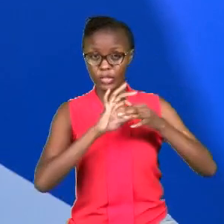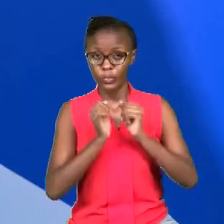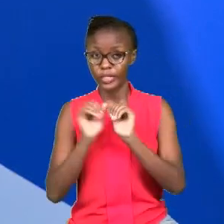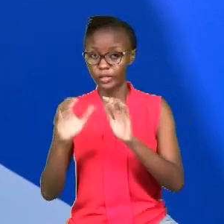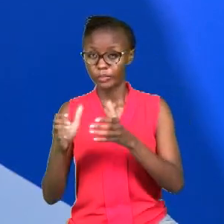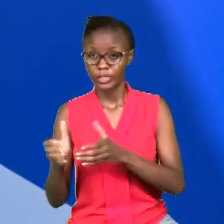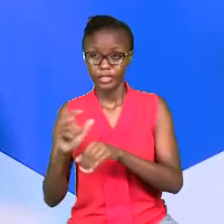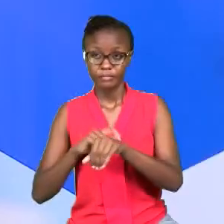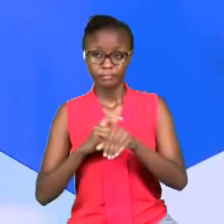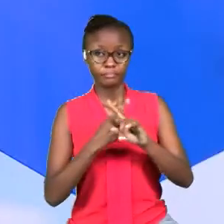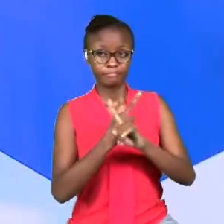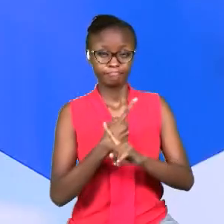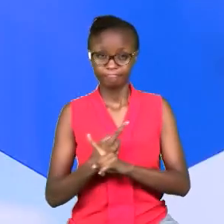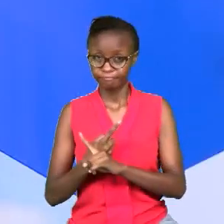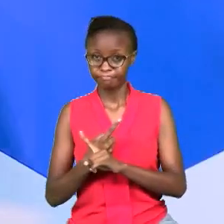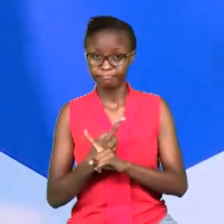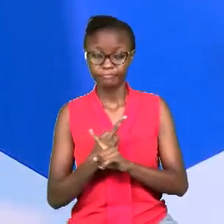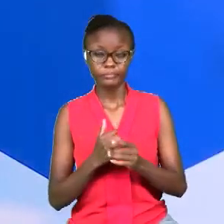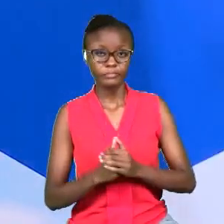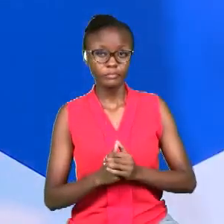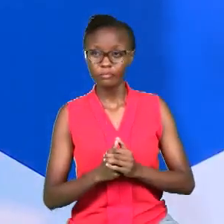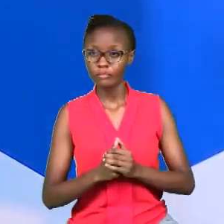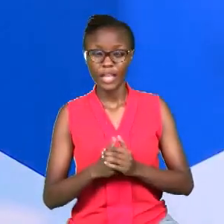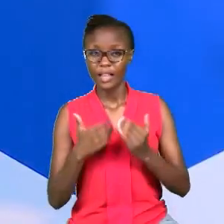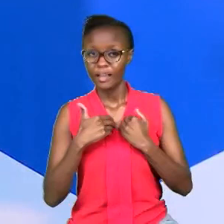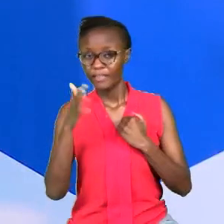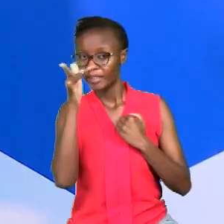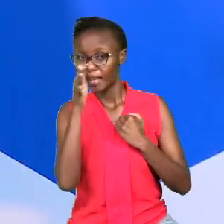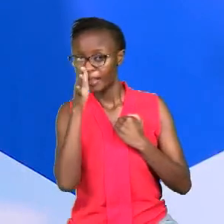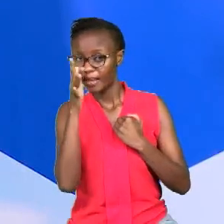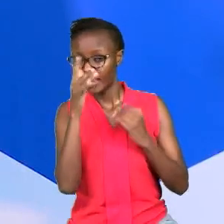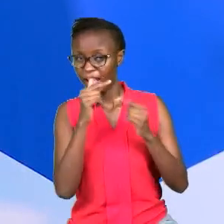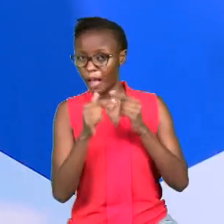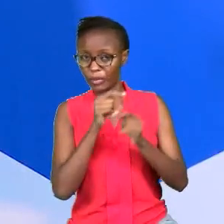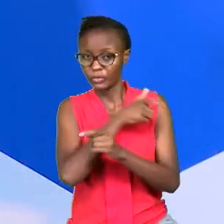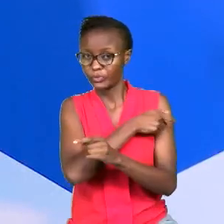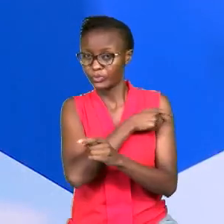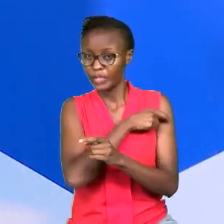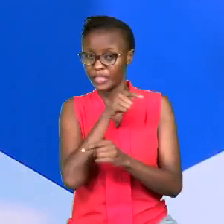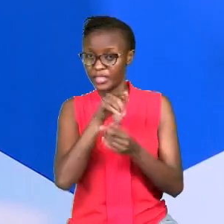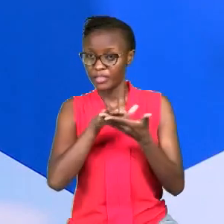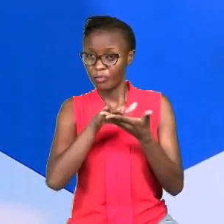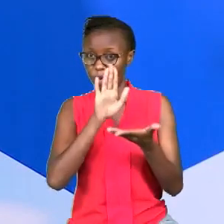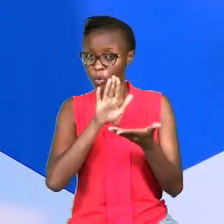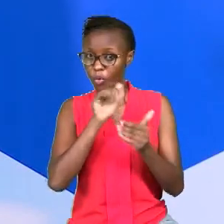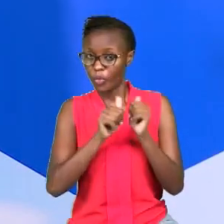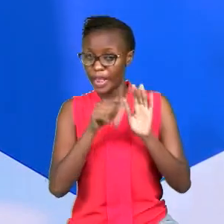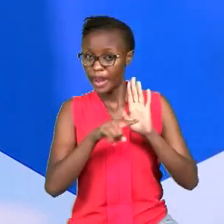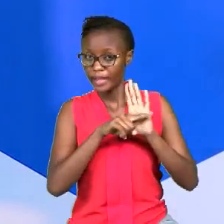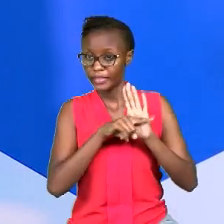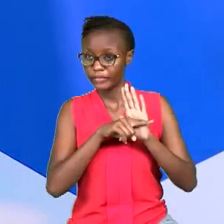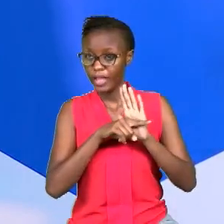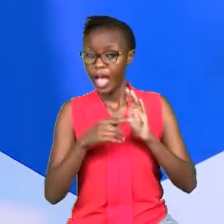during interventions. Public perception of COVID-19 vaccines is predominantly negative. That there are